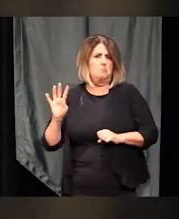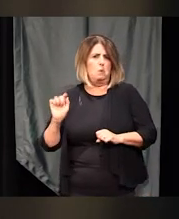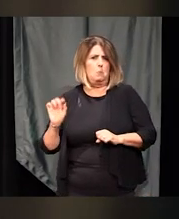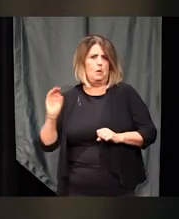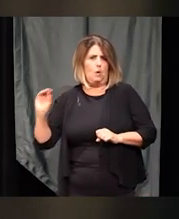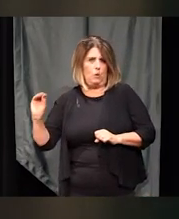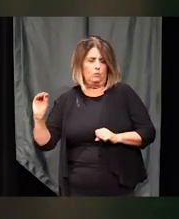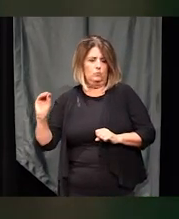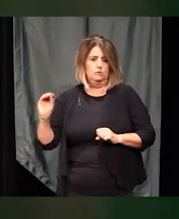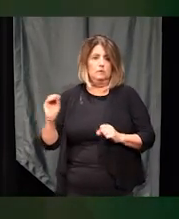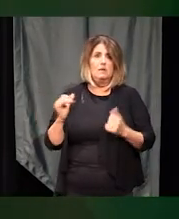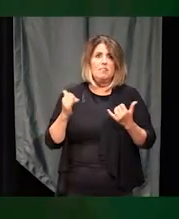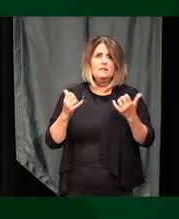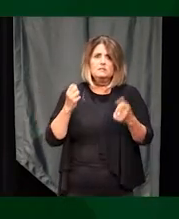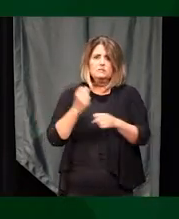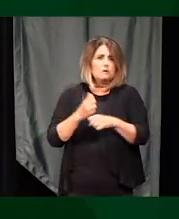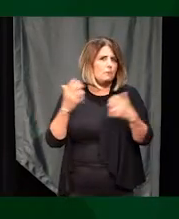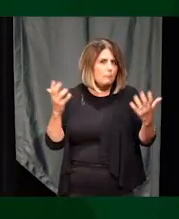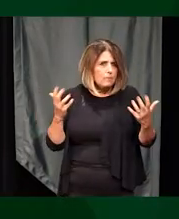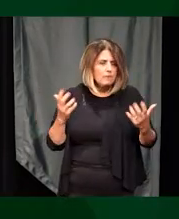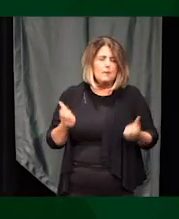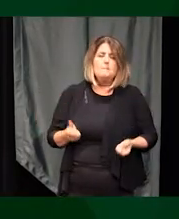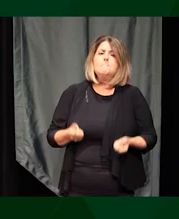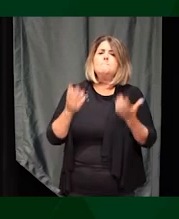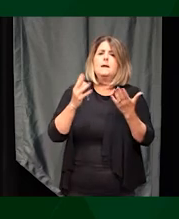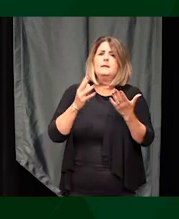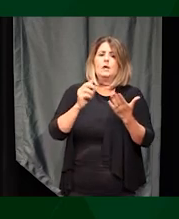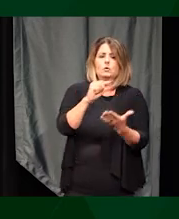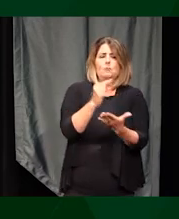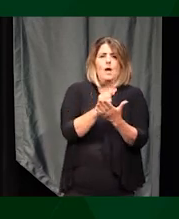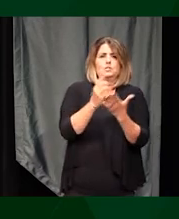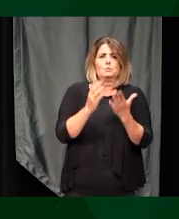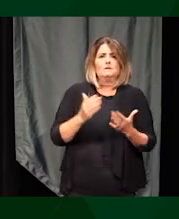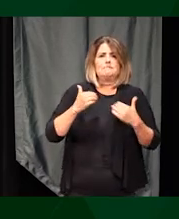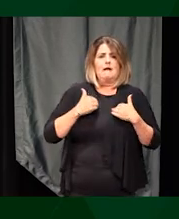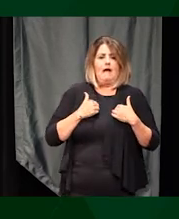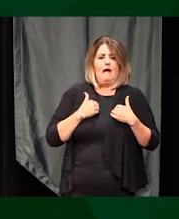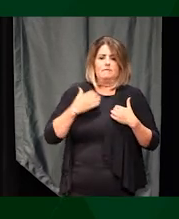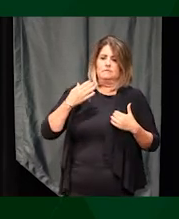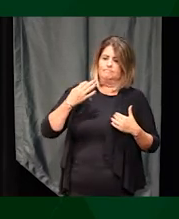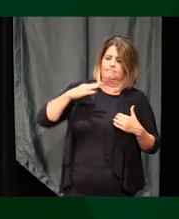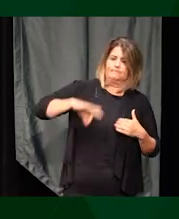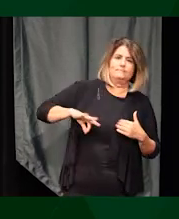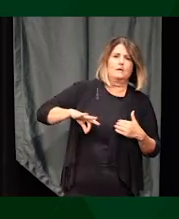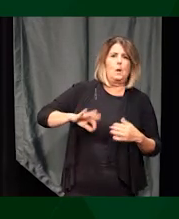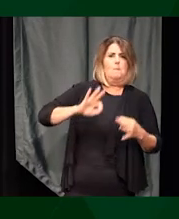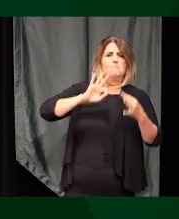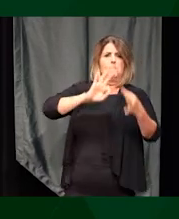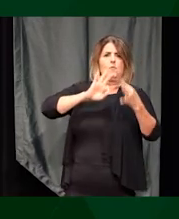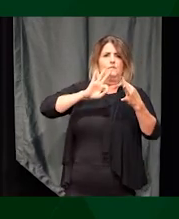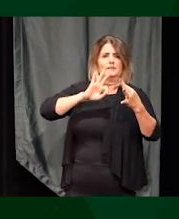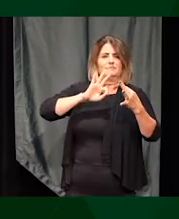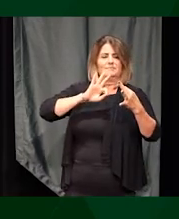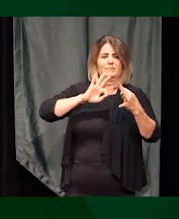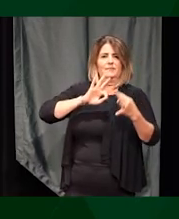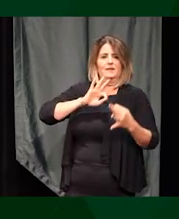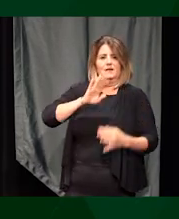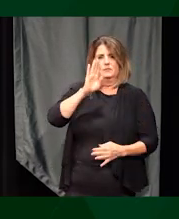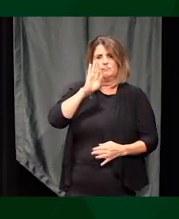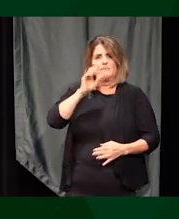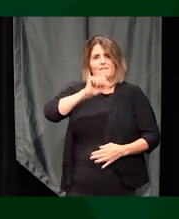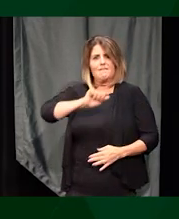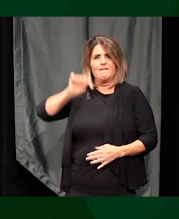4.0. This year, a number of graduates have actually earned a perfect record, a straight